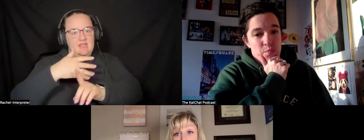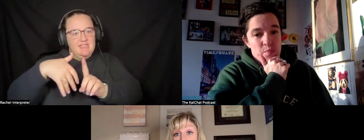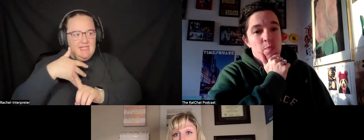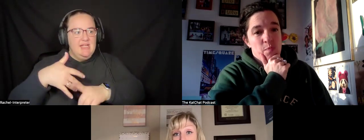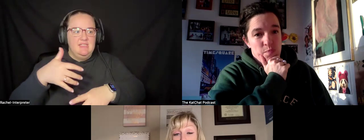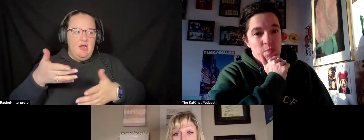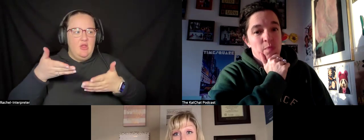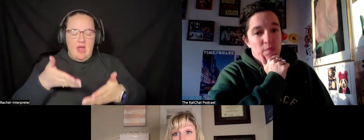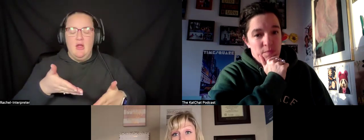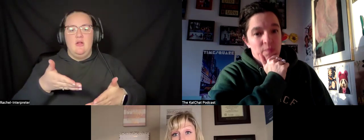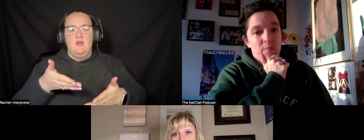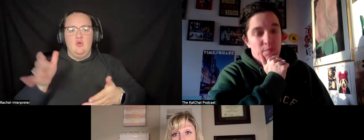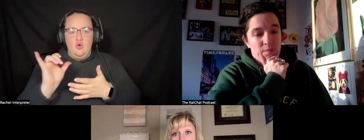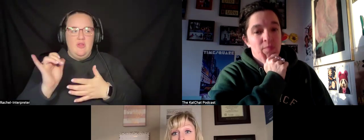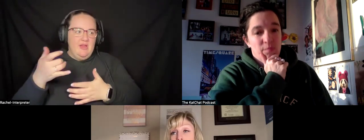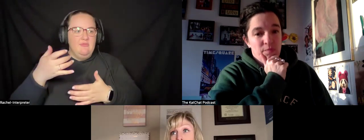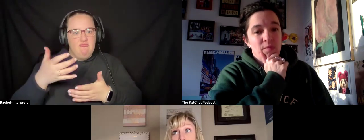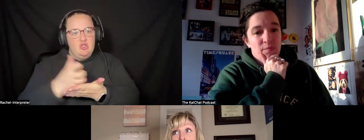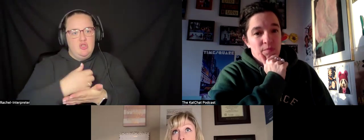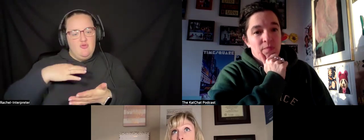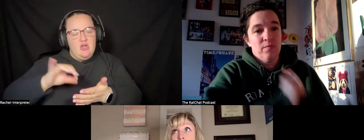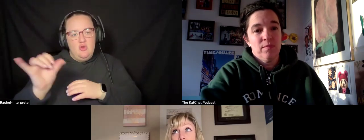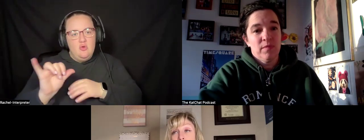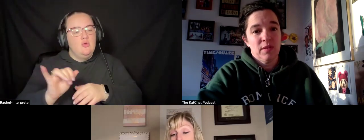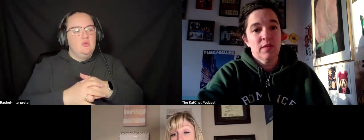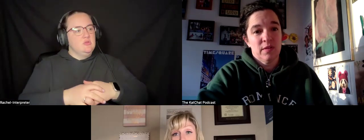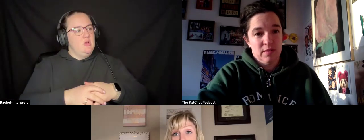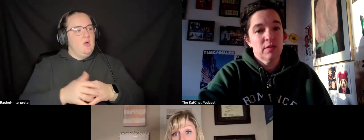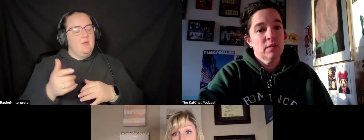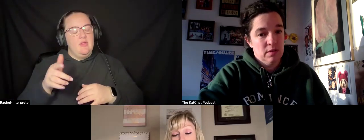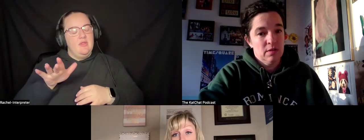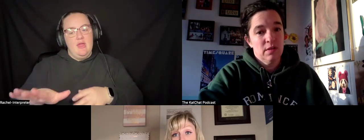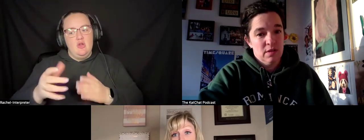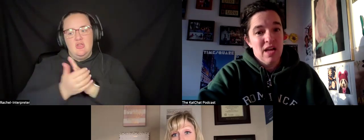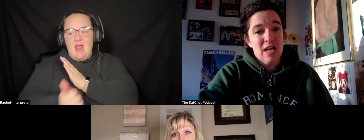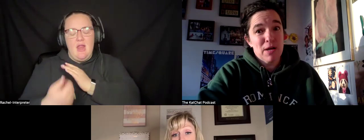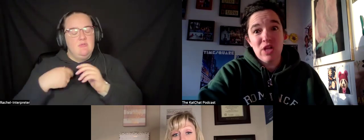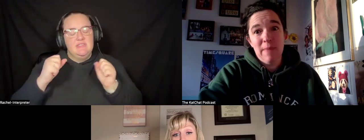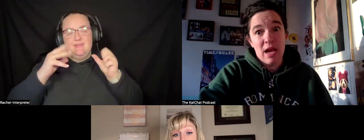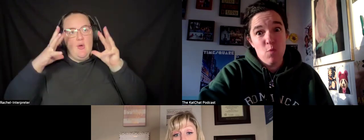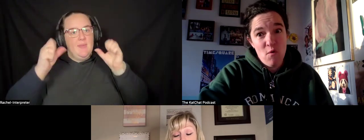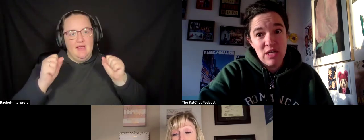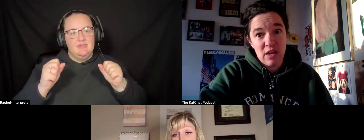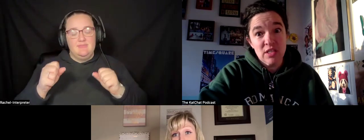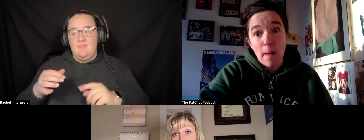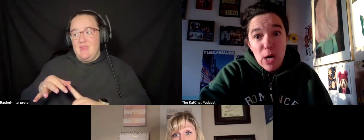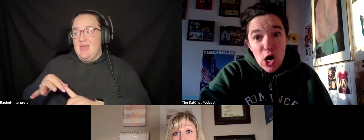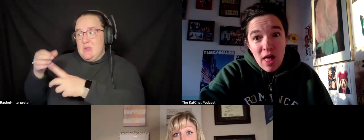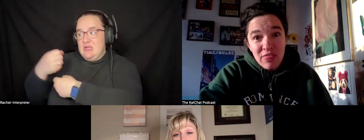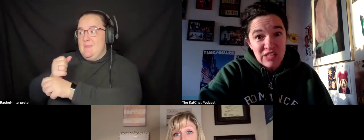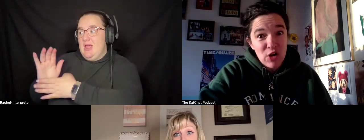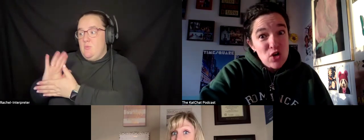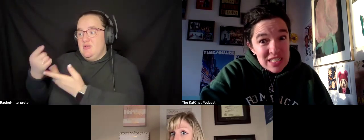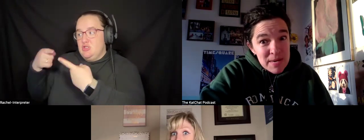with and just connect with. And I'm always just so amazed by their talent. And Especially just, making movies in the